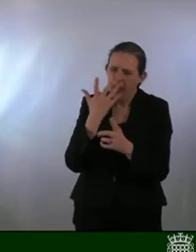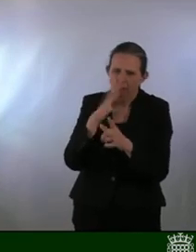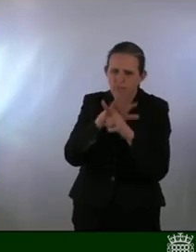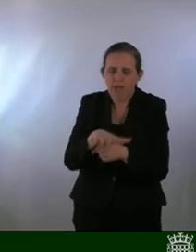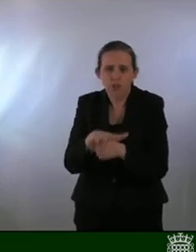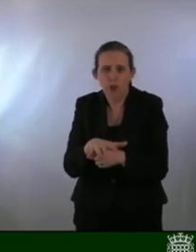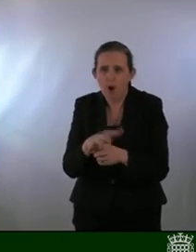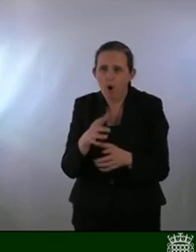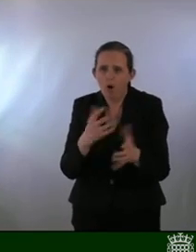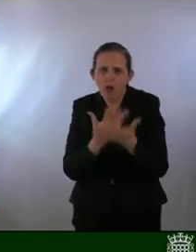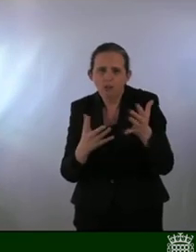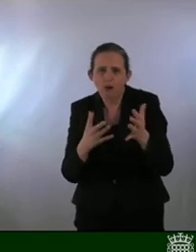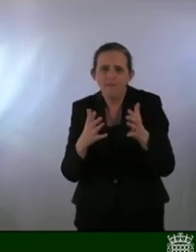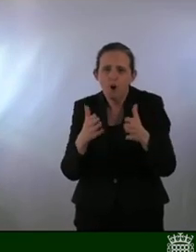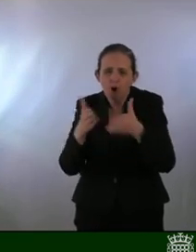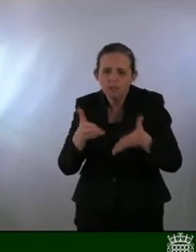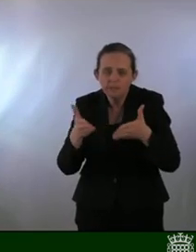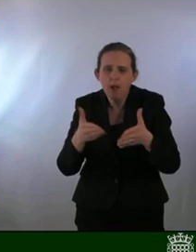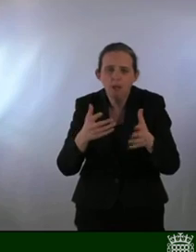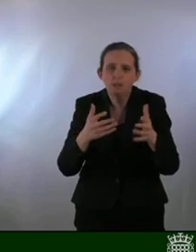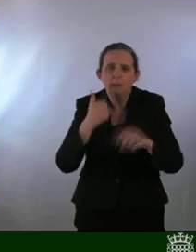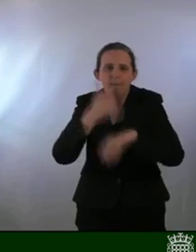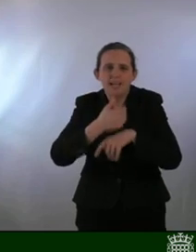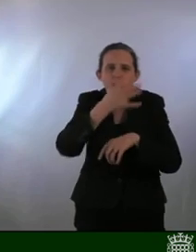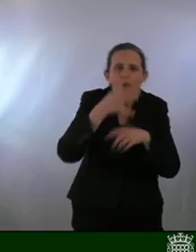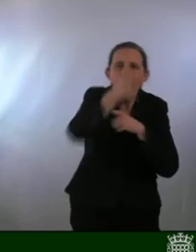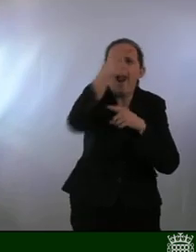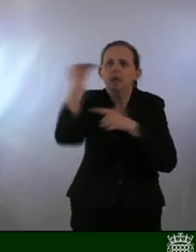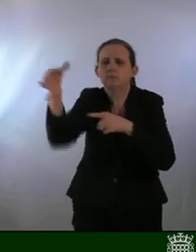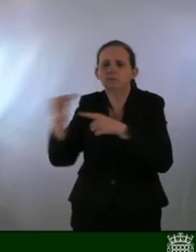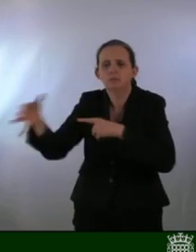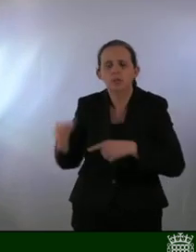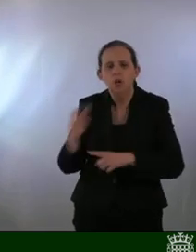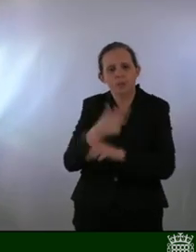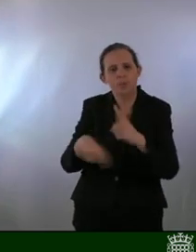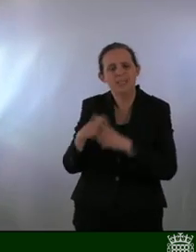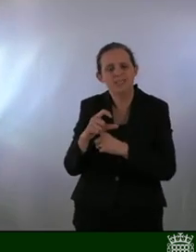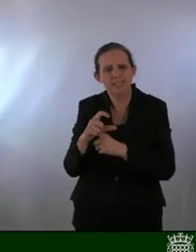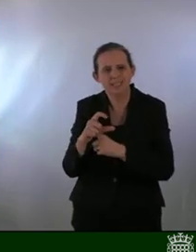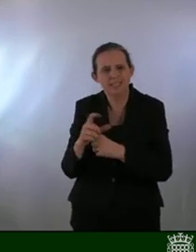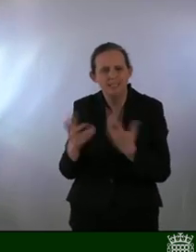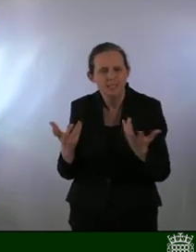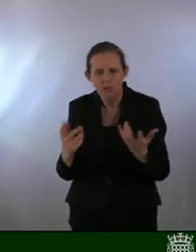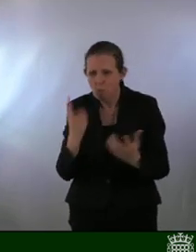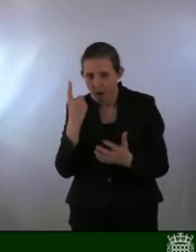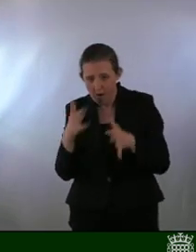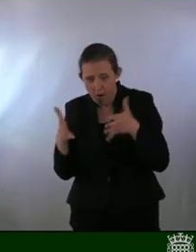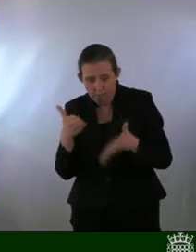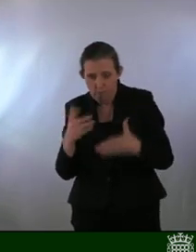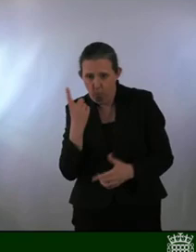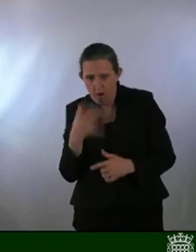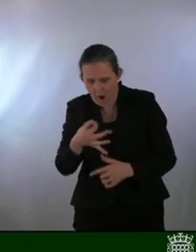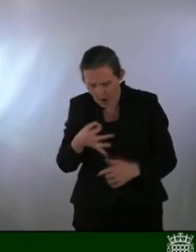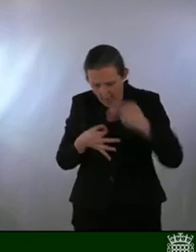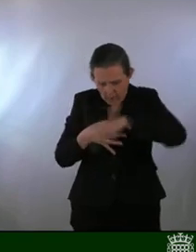We have one respiratory consultant on the island and we are very dependent. I know that he is very busy. Will he assure me that